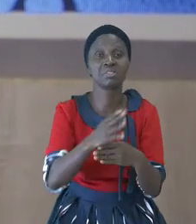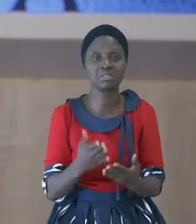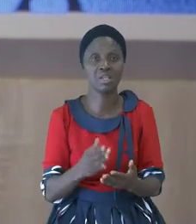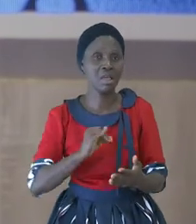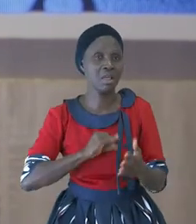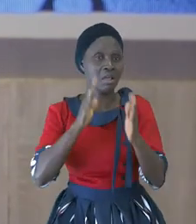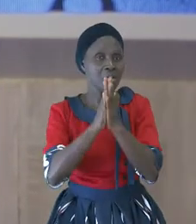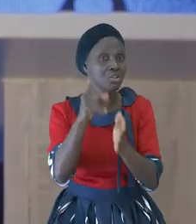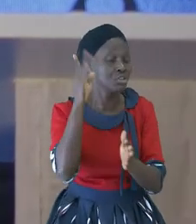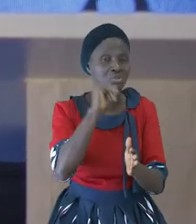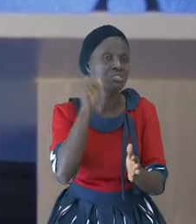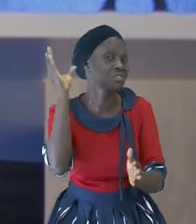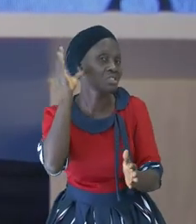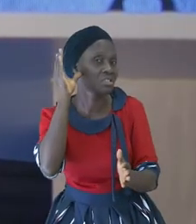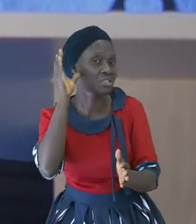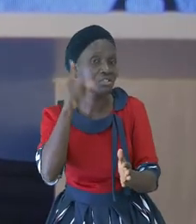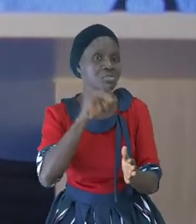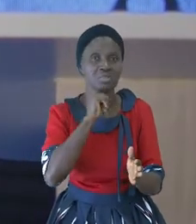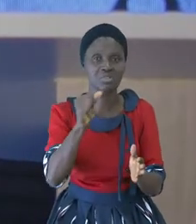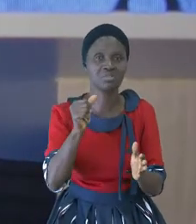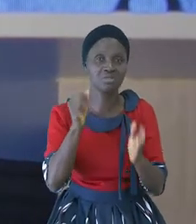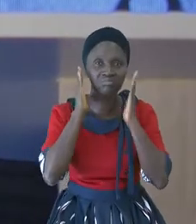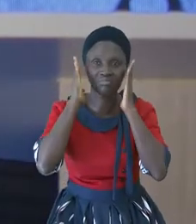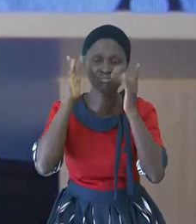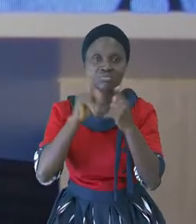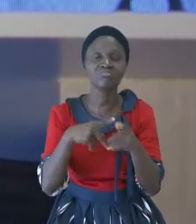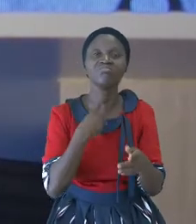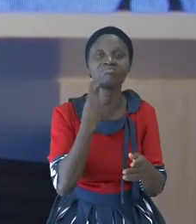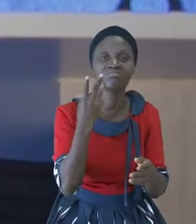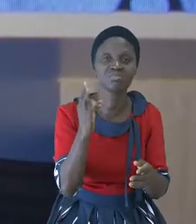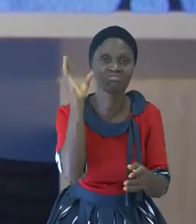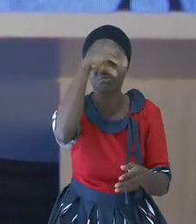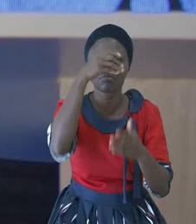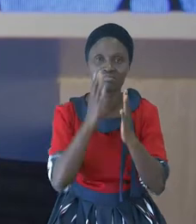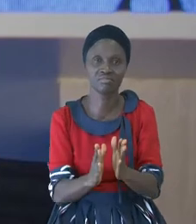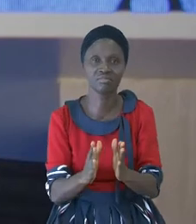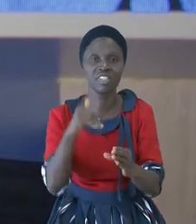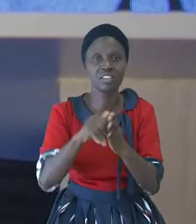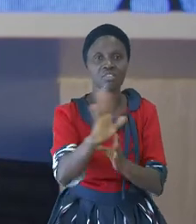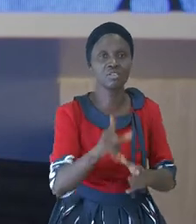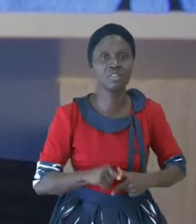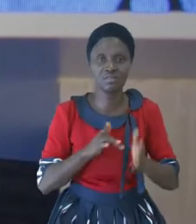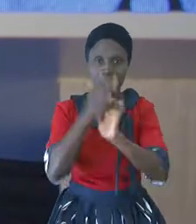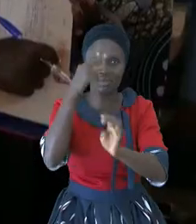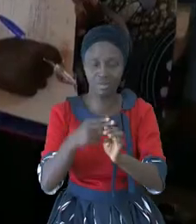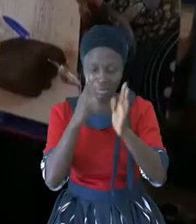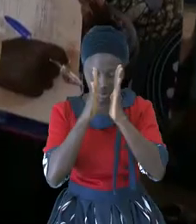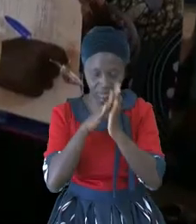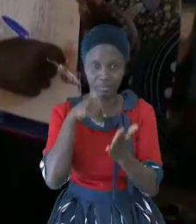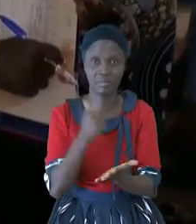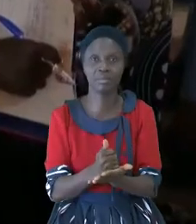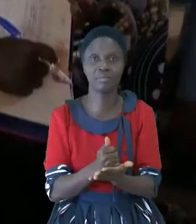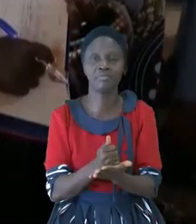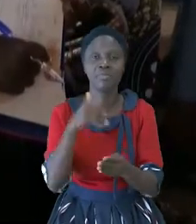not listen, you will not attend to the voice of the stranger in your life in Jesus' name.